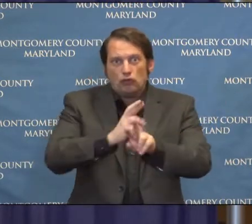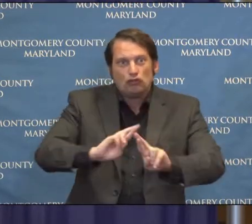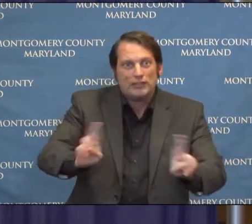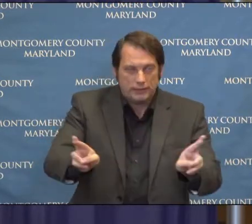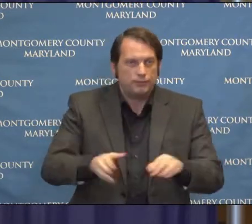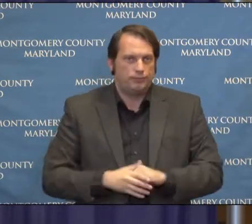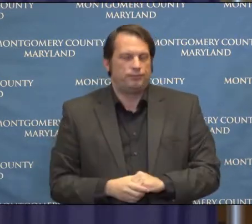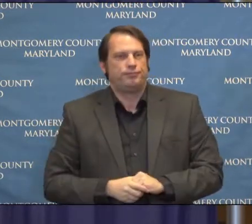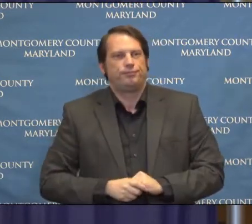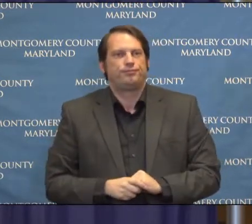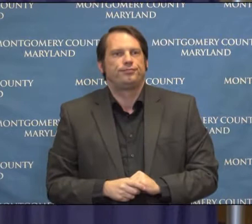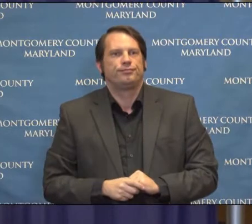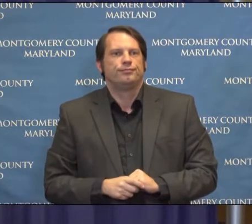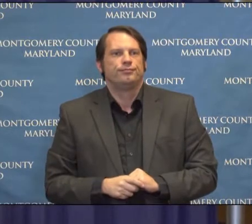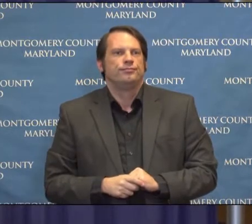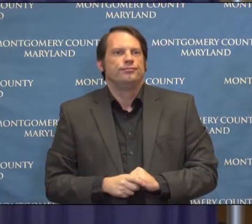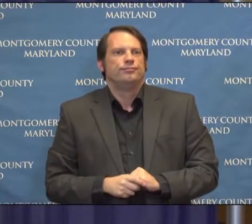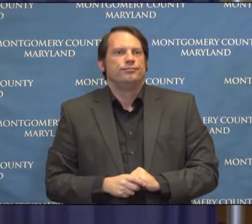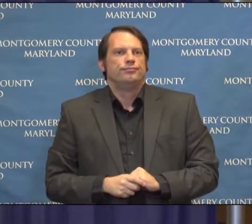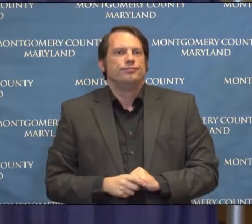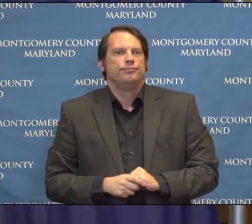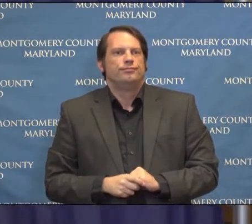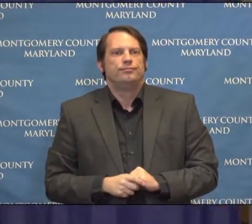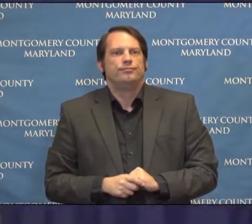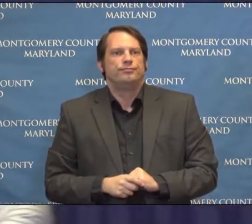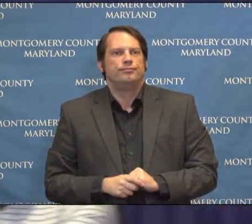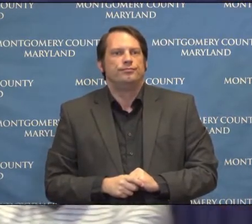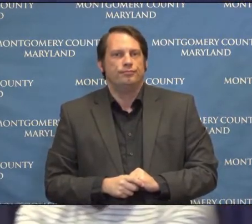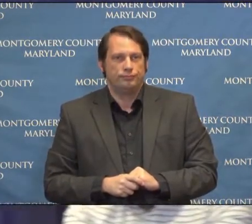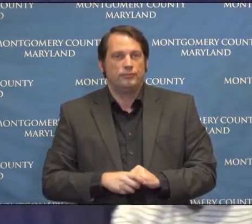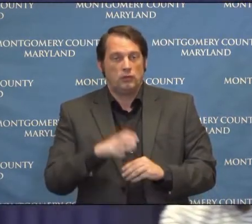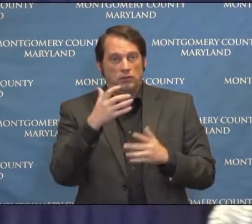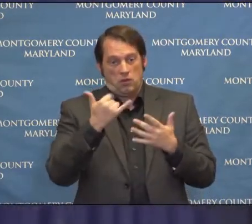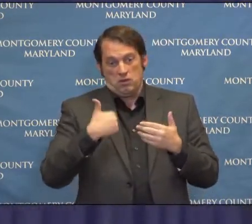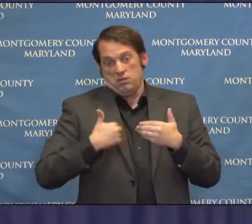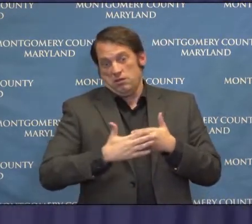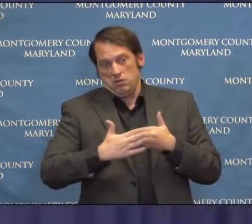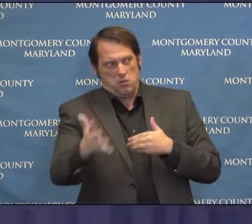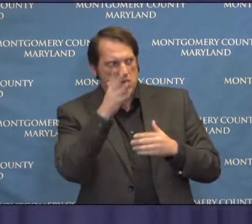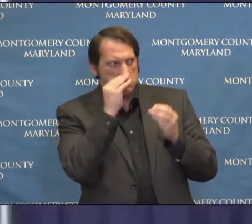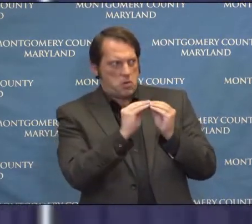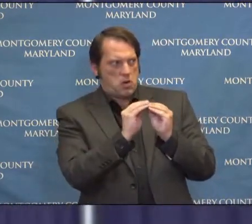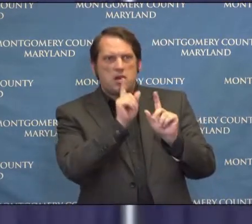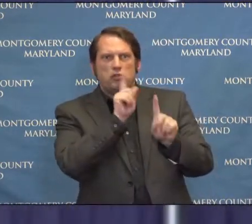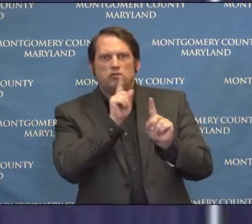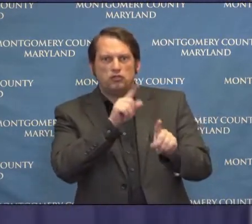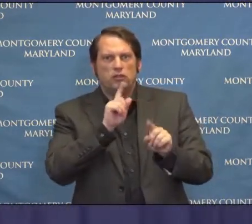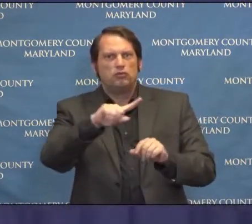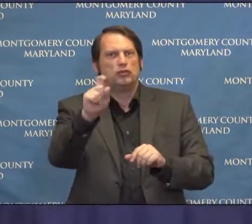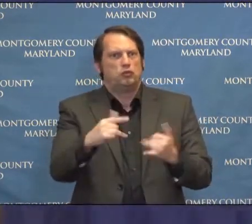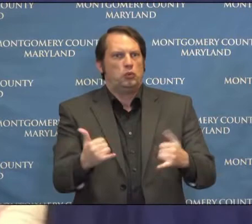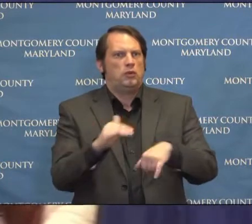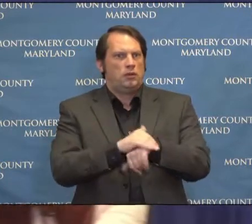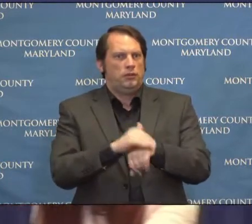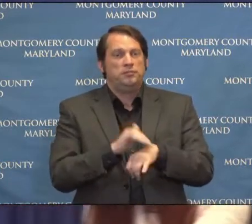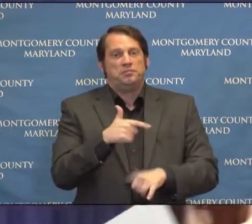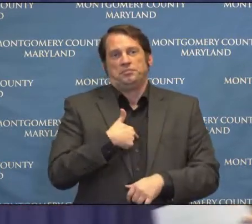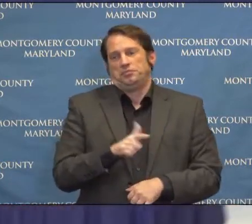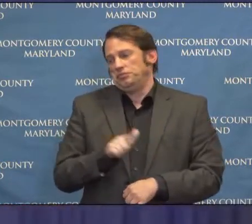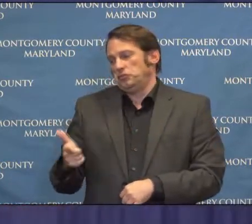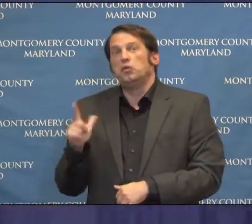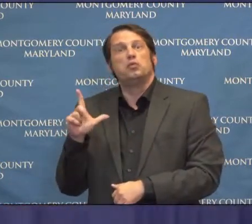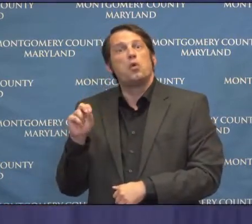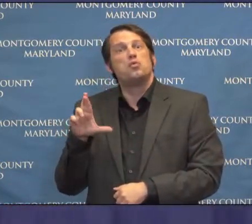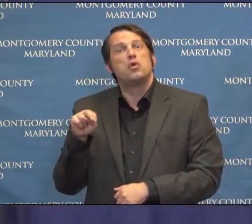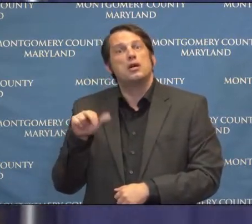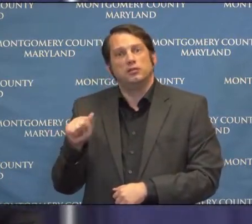to addressing questions throughout the evening. Thank you very much. Let's talk to you, Chief Jones. This is